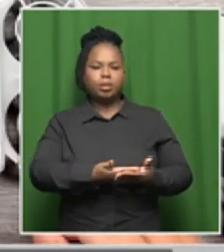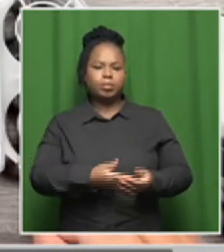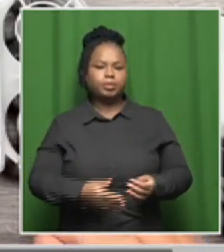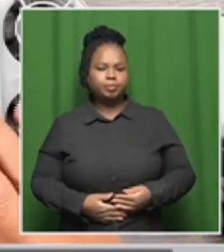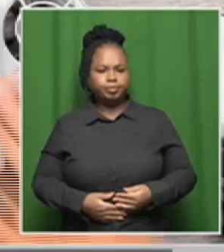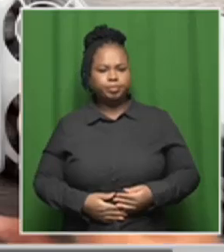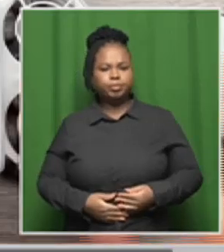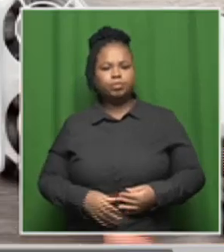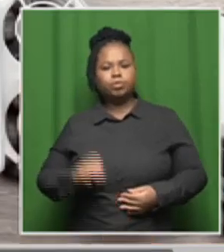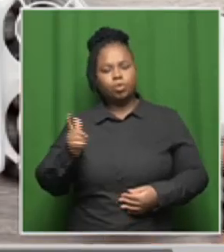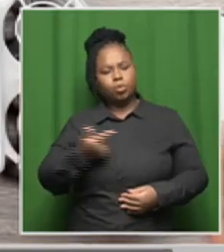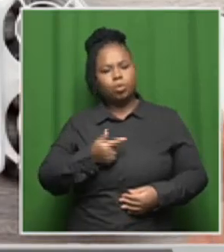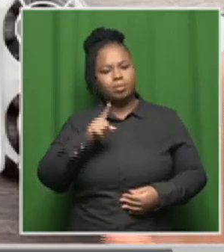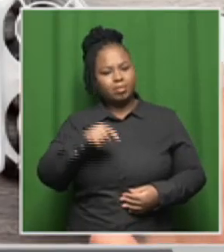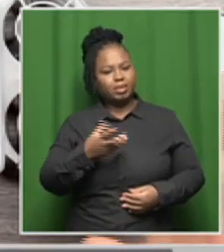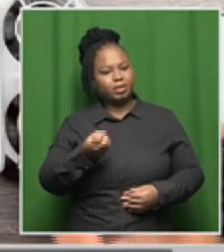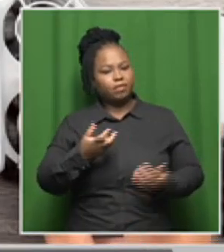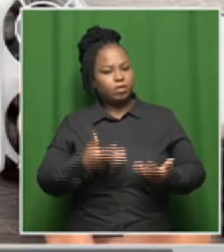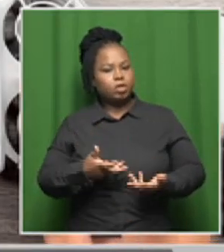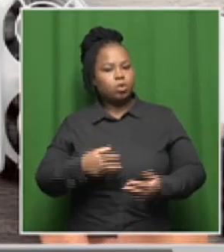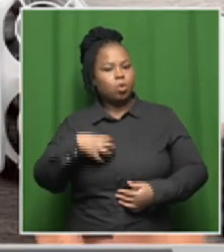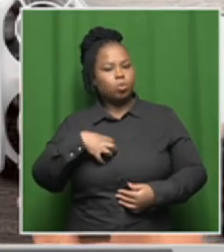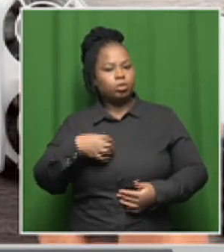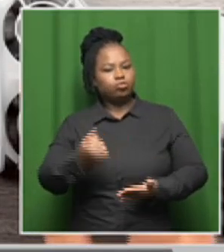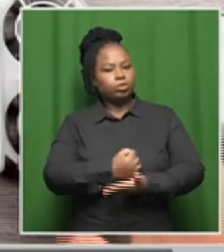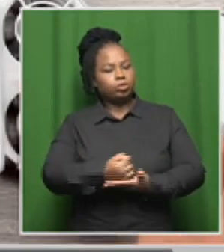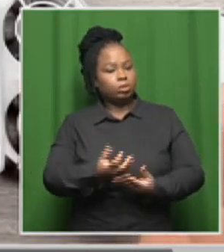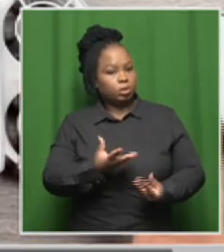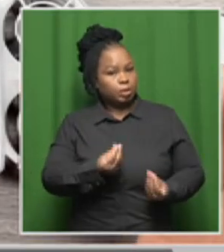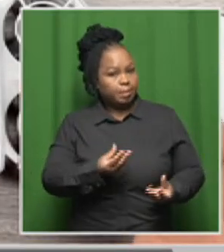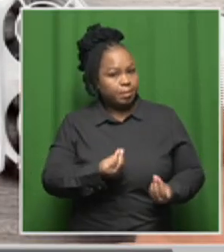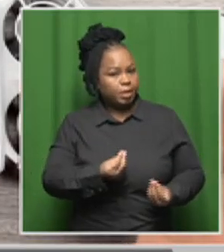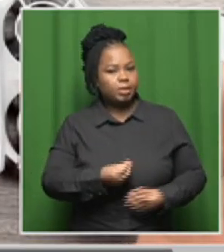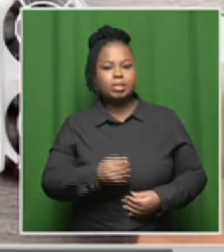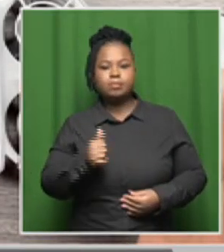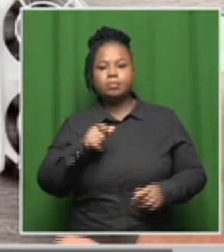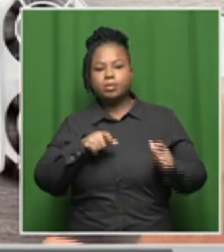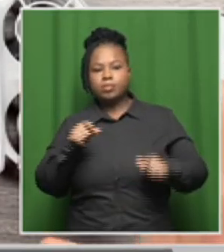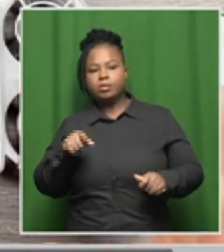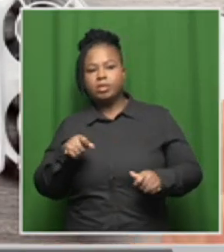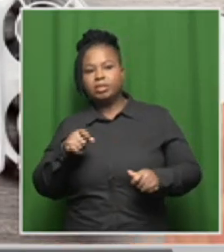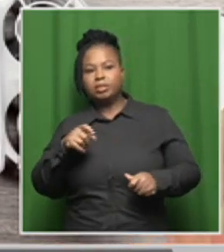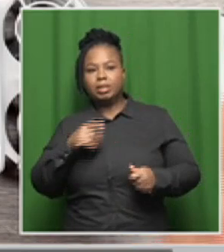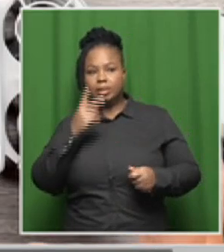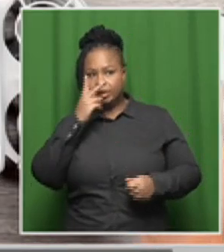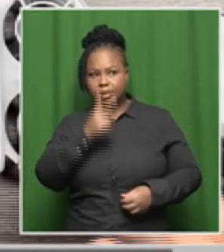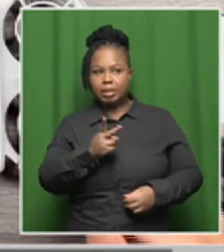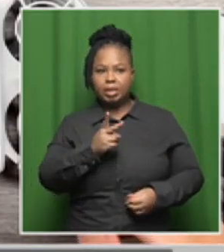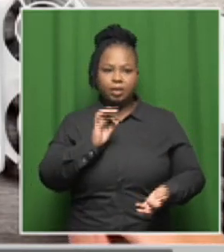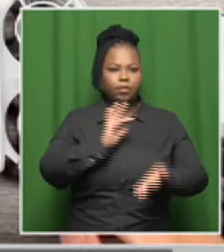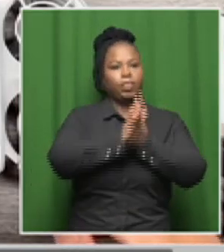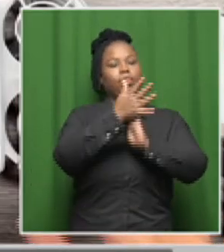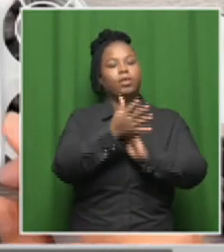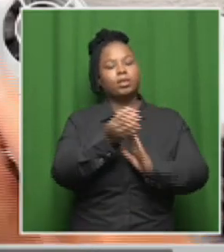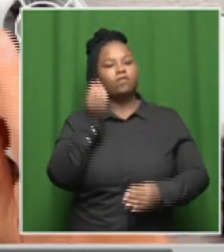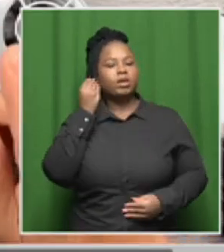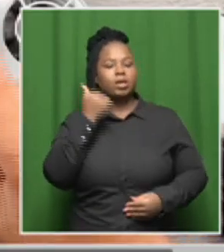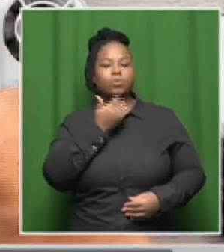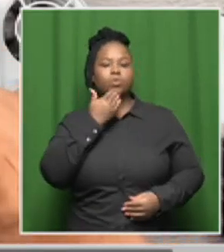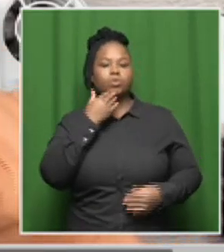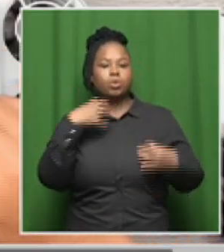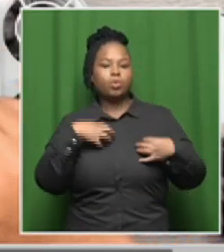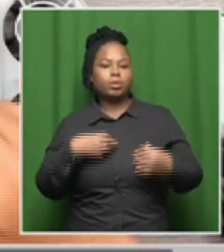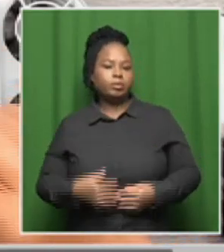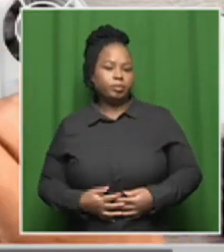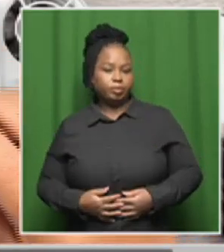obviously has to carry its own registration number so people can see it. If it crashes, they can find out who it belongs to. Yeah, this is a